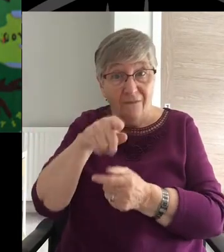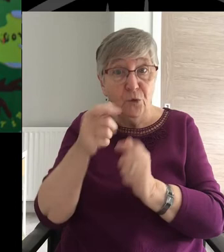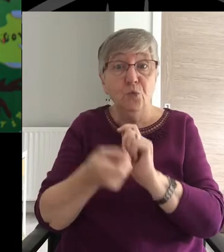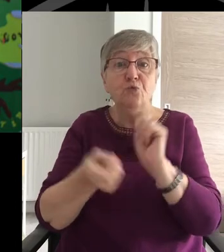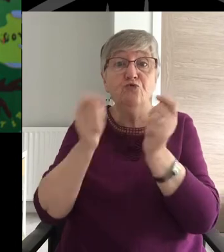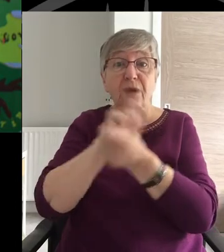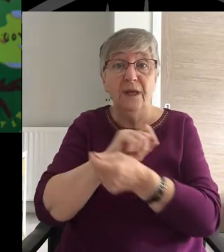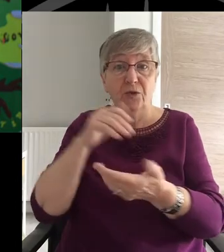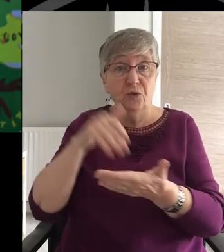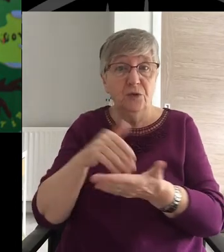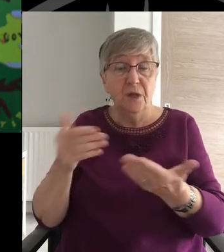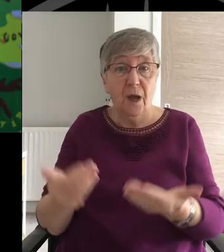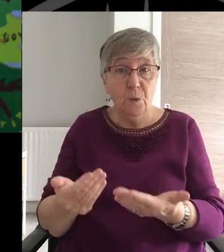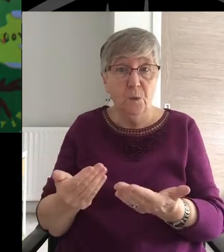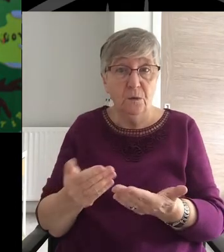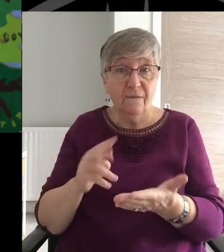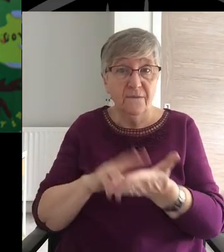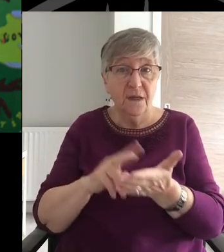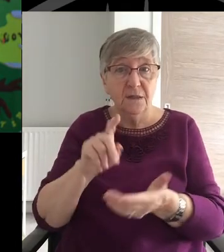11.